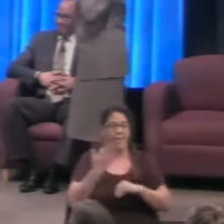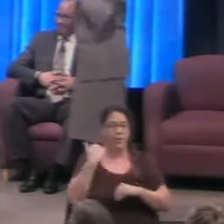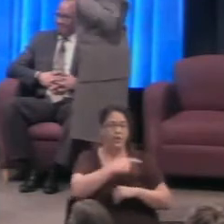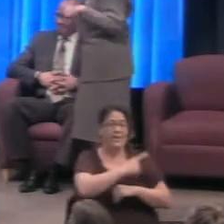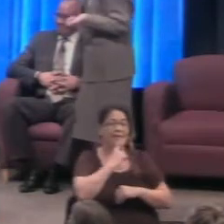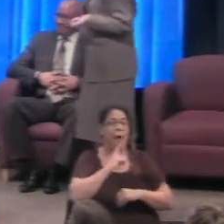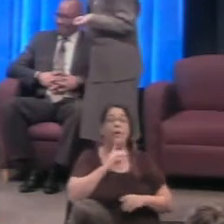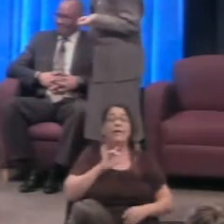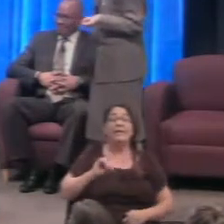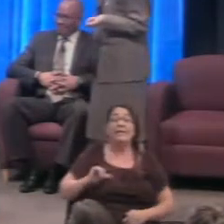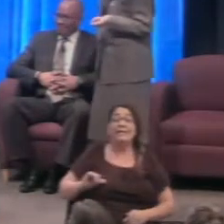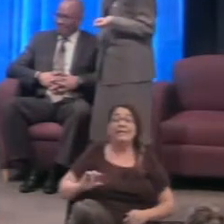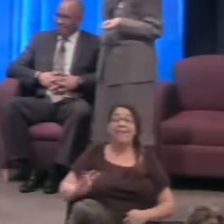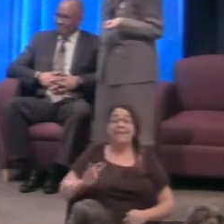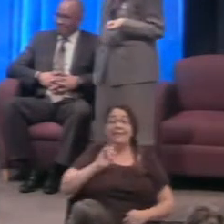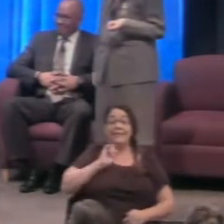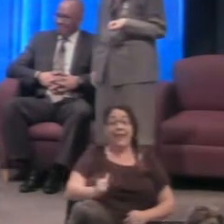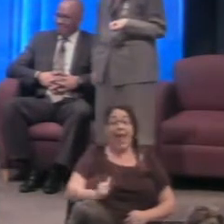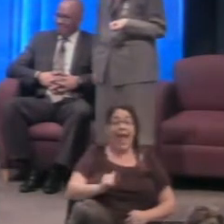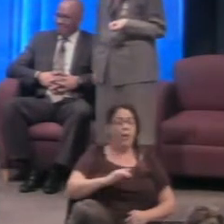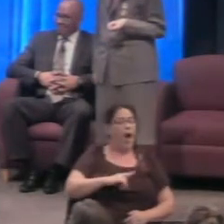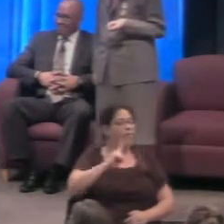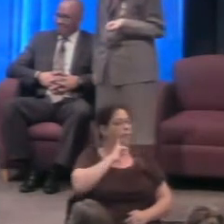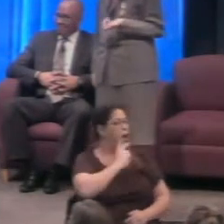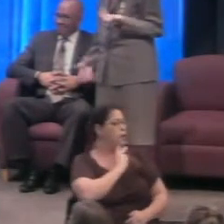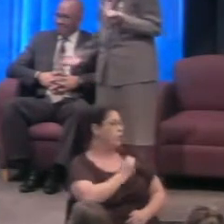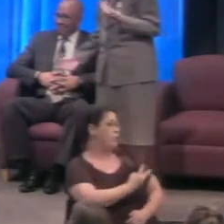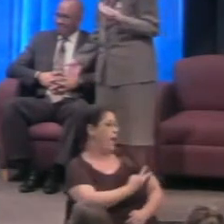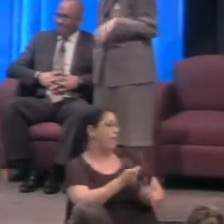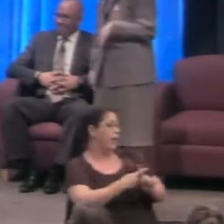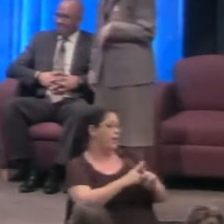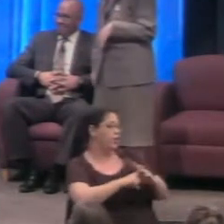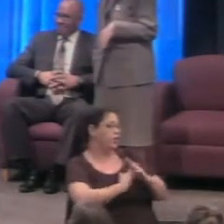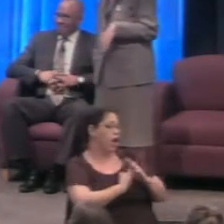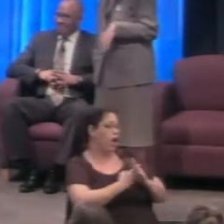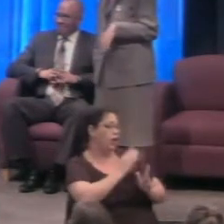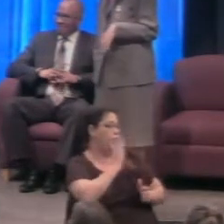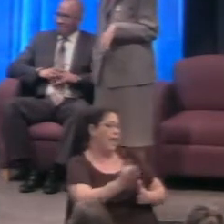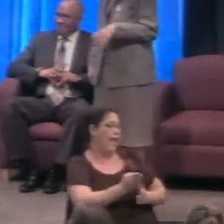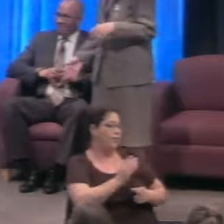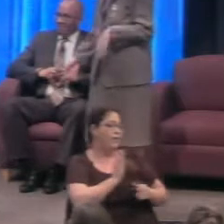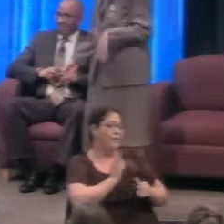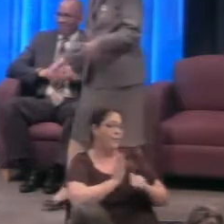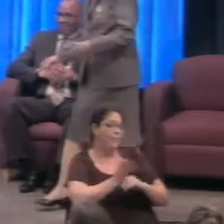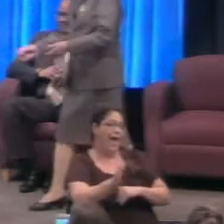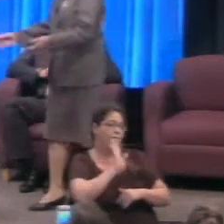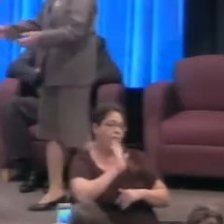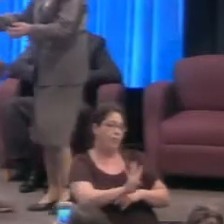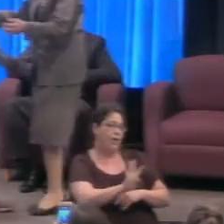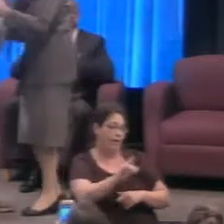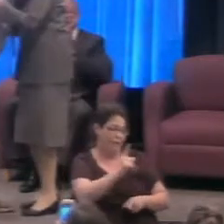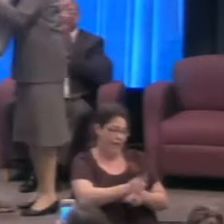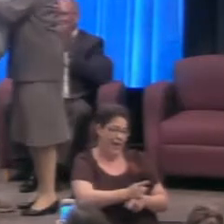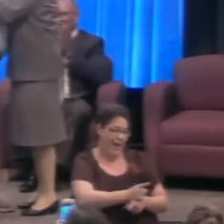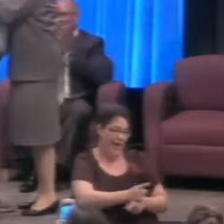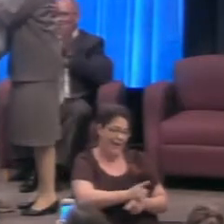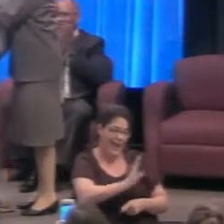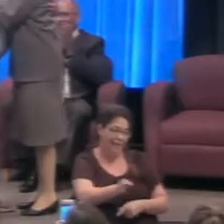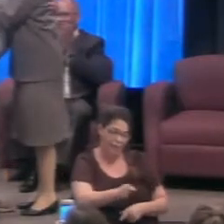she was 10 years old when she started. I figured it was 12 years old when she started because you never get beyond 49, right? Thank you very much.